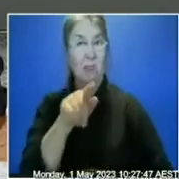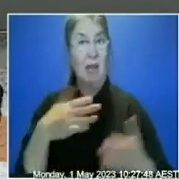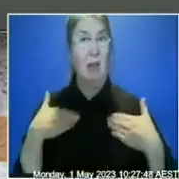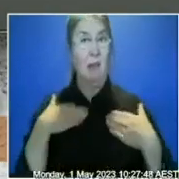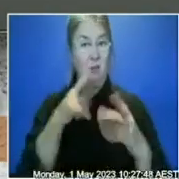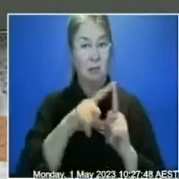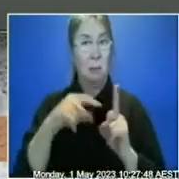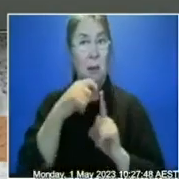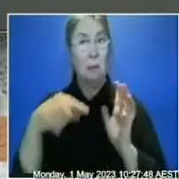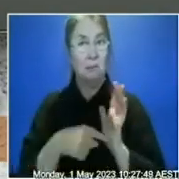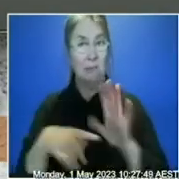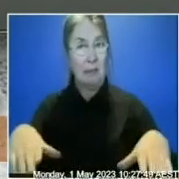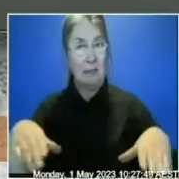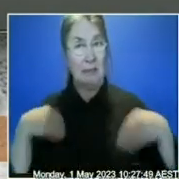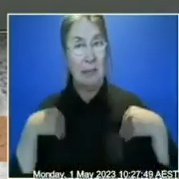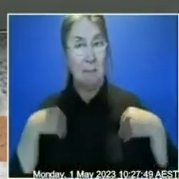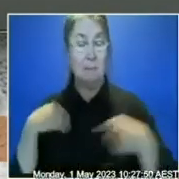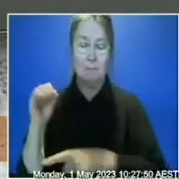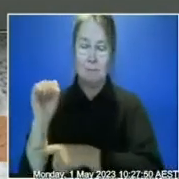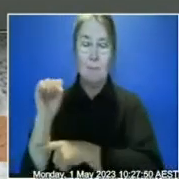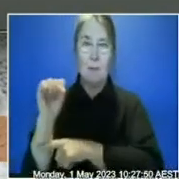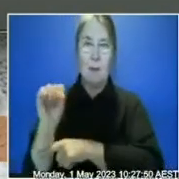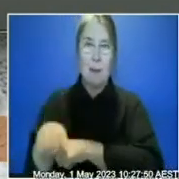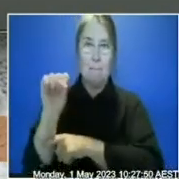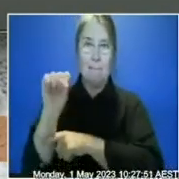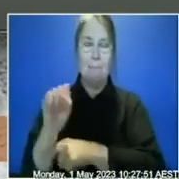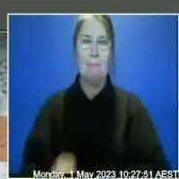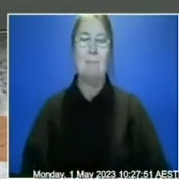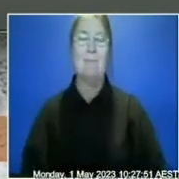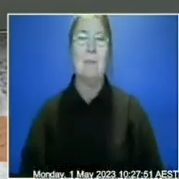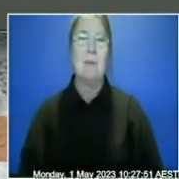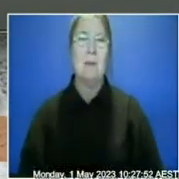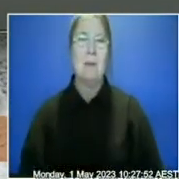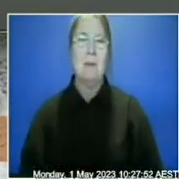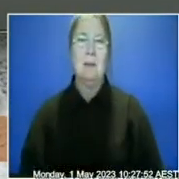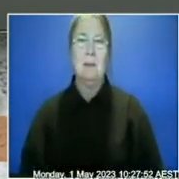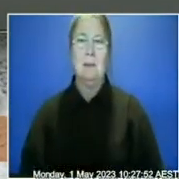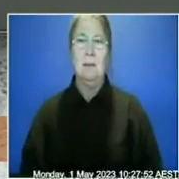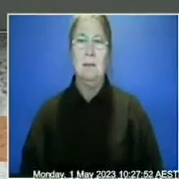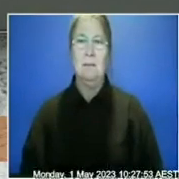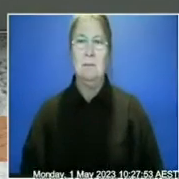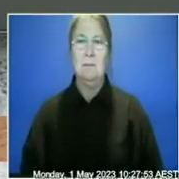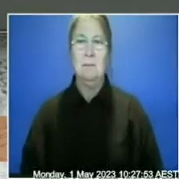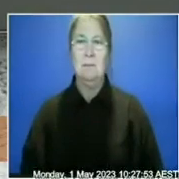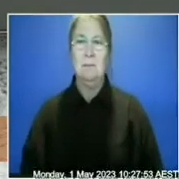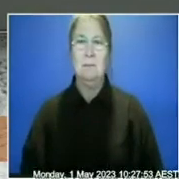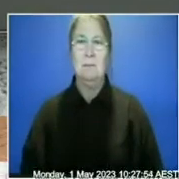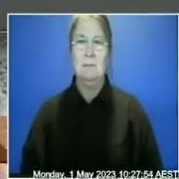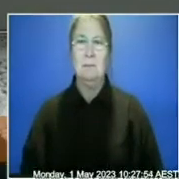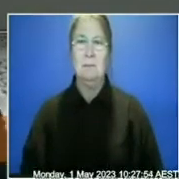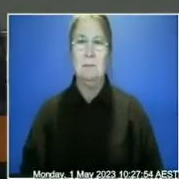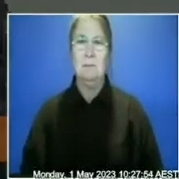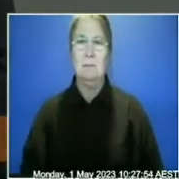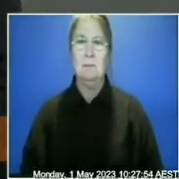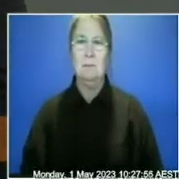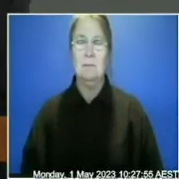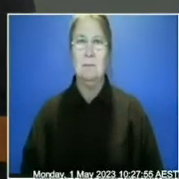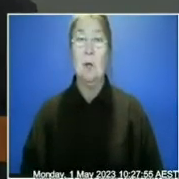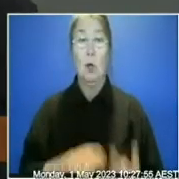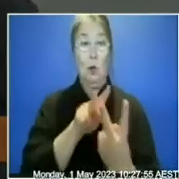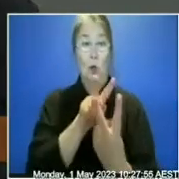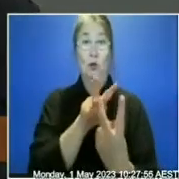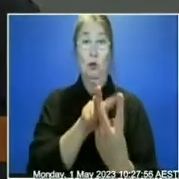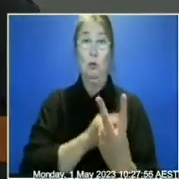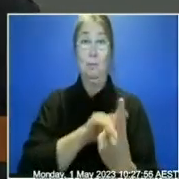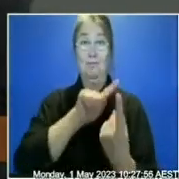protection involvement are domestic violence and drug and alcohol addiction. That's accepted? Yes. And done